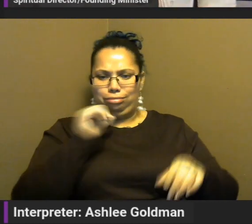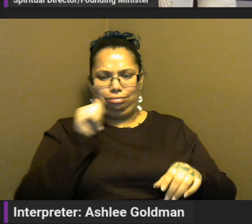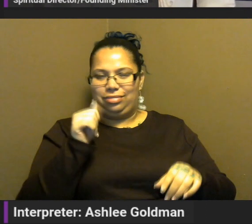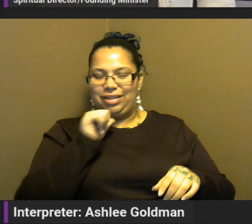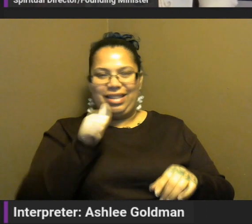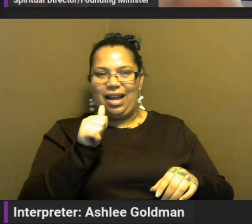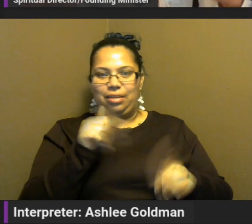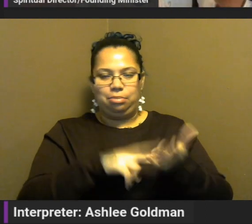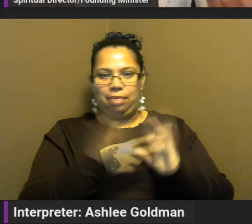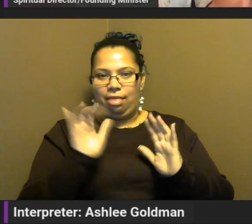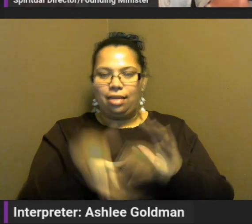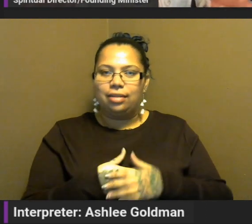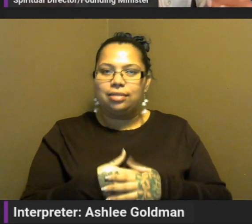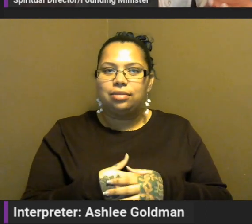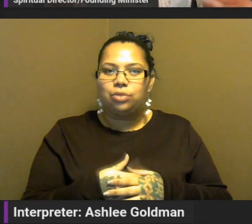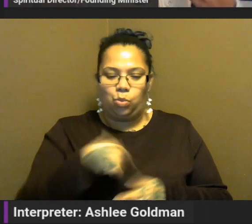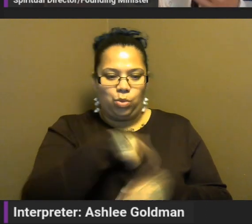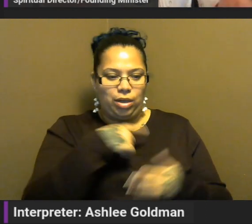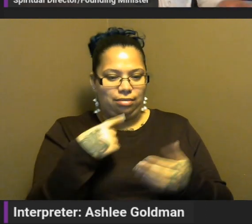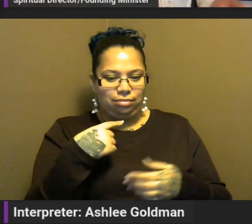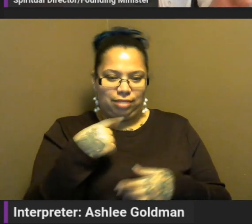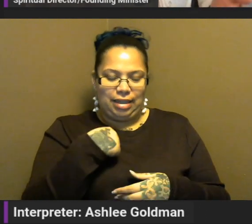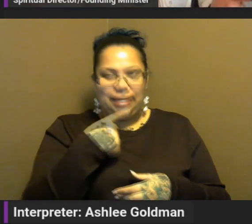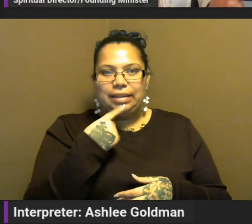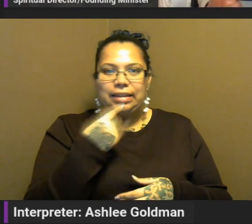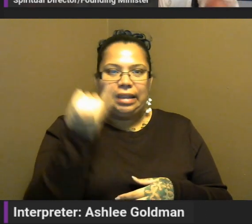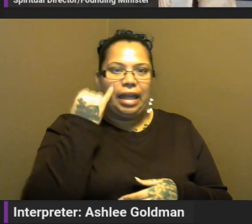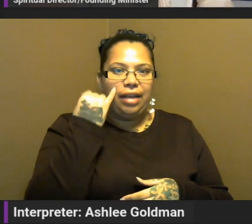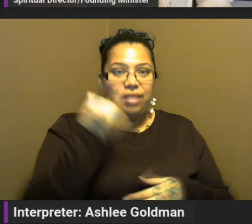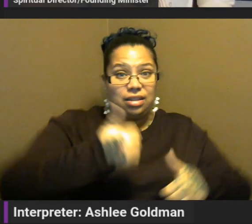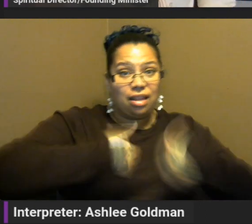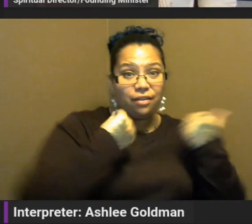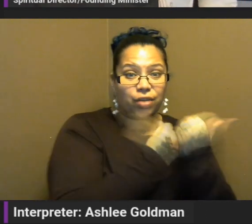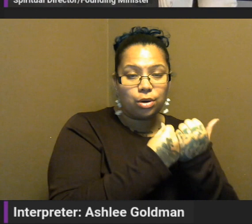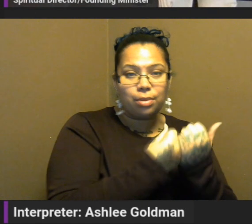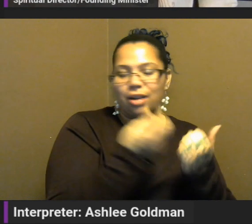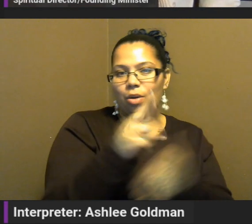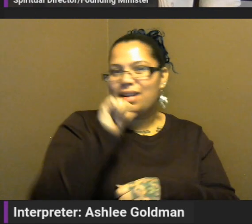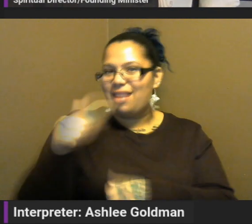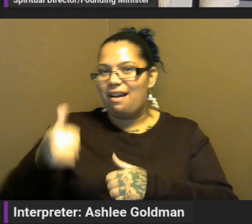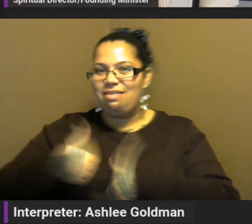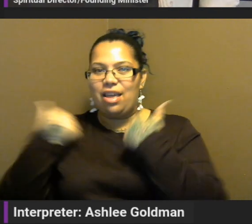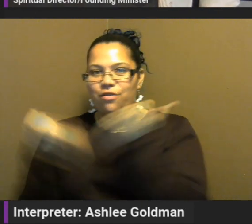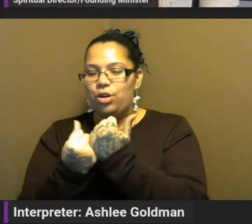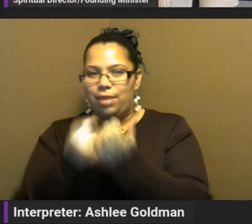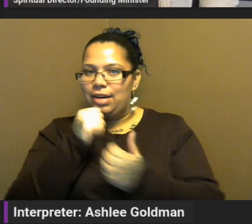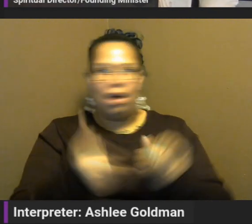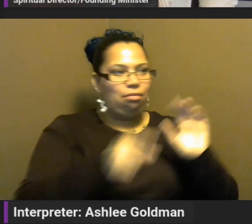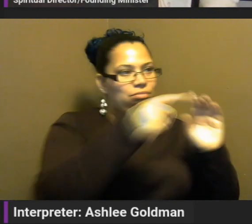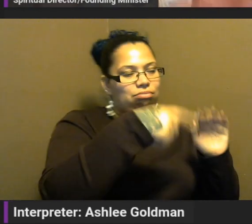about, is it life-affirming or non-life-affirming? Not positive, negative. Is it life-affirming? Does it support the